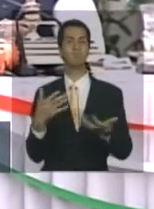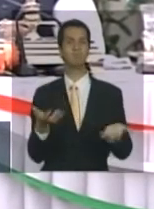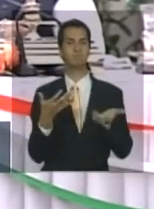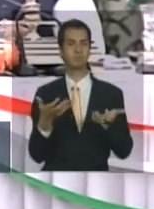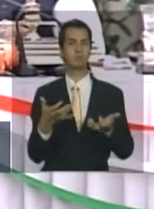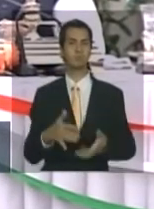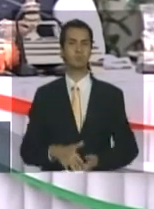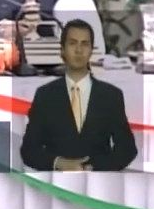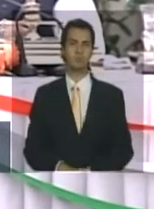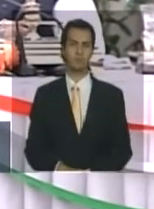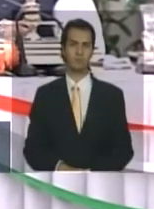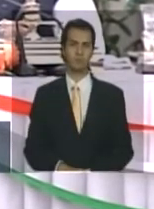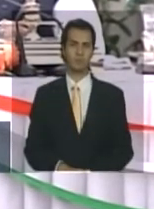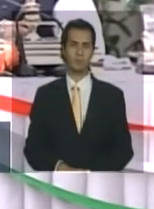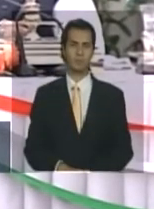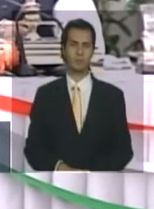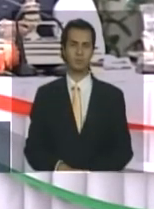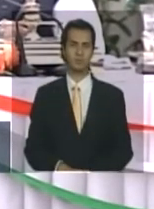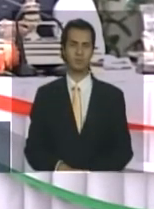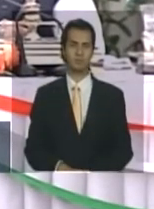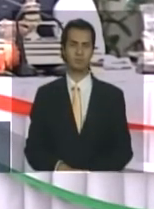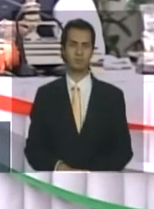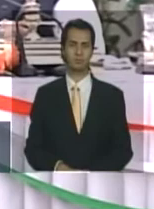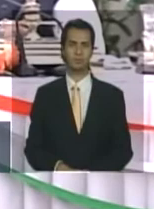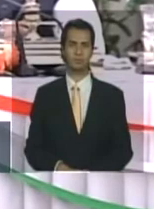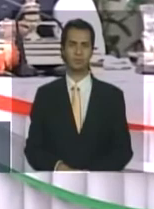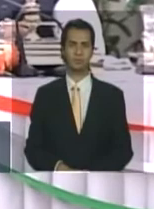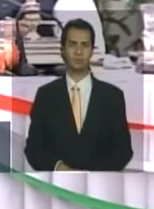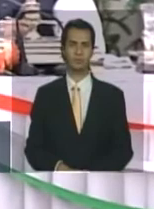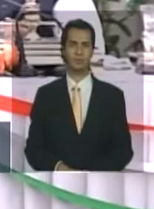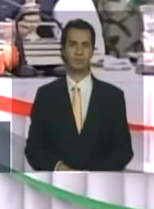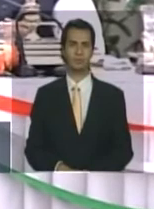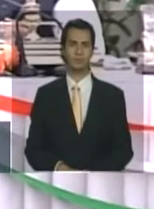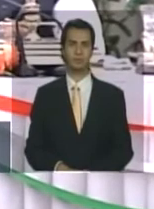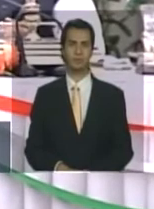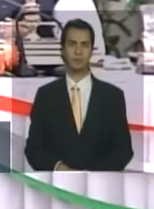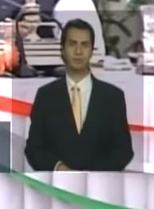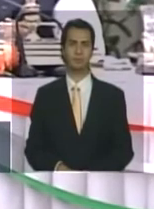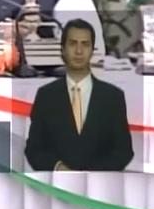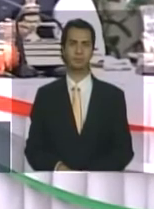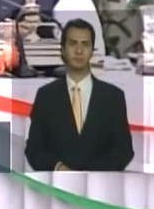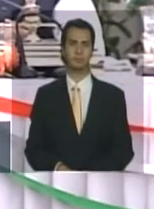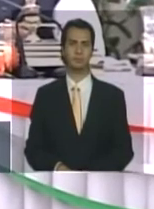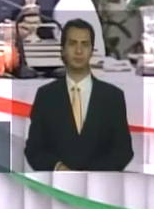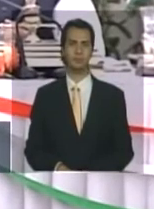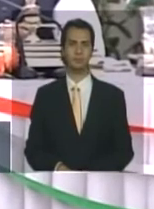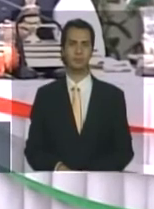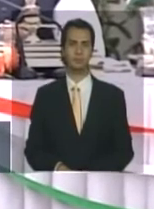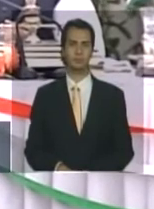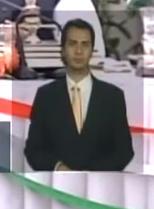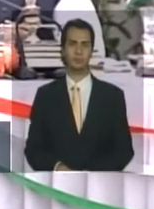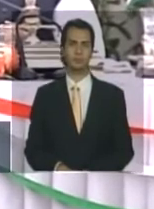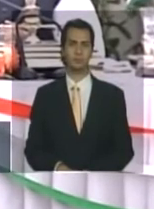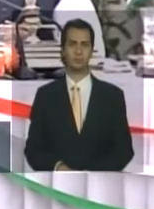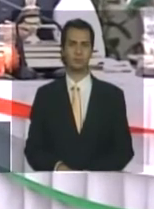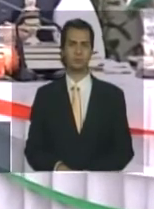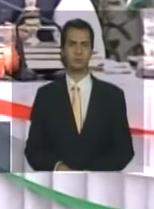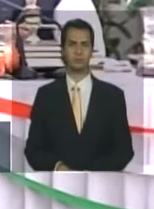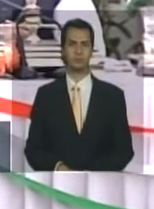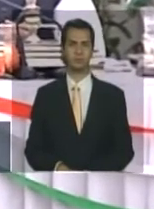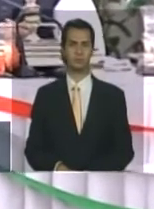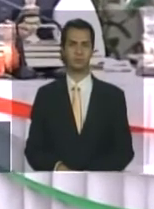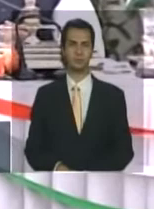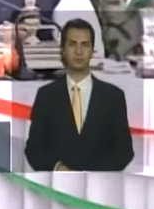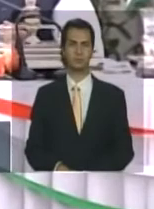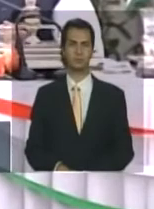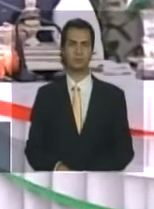At the financial G20 level and G20, the WTO G20, we have fought to change the governance